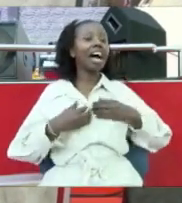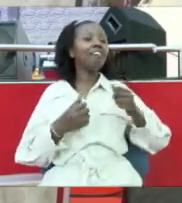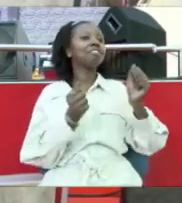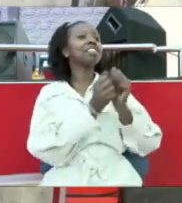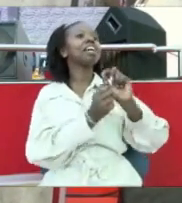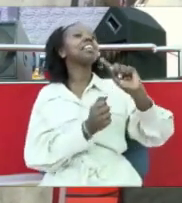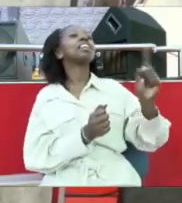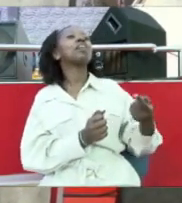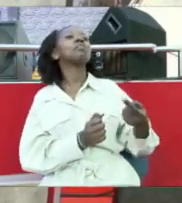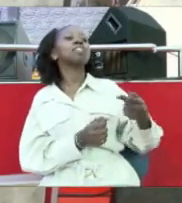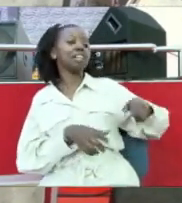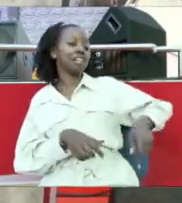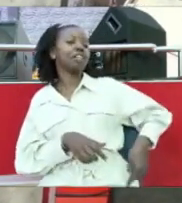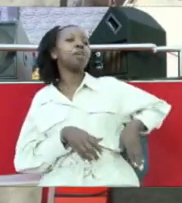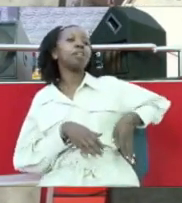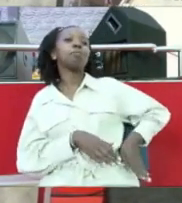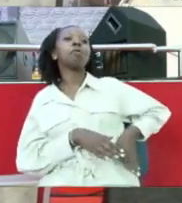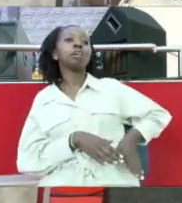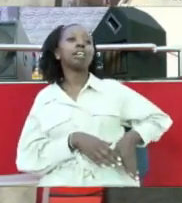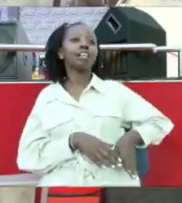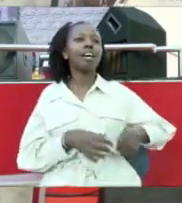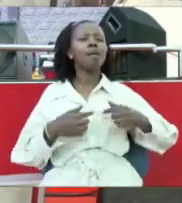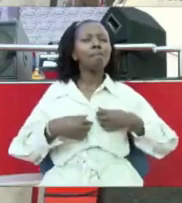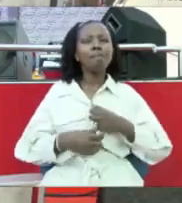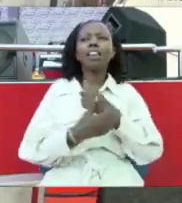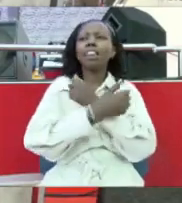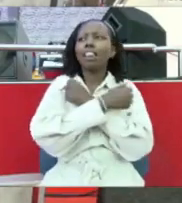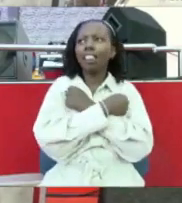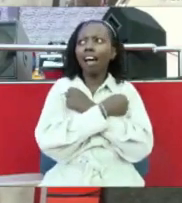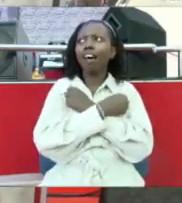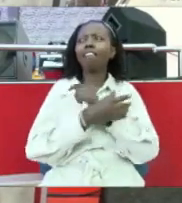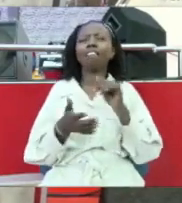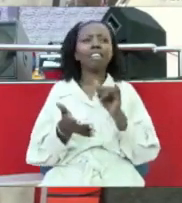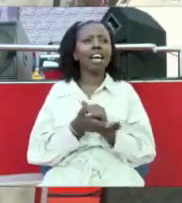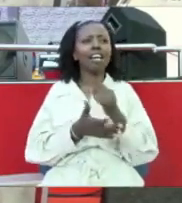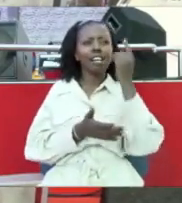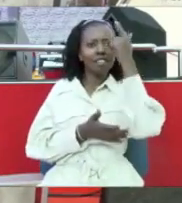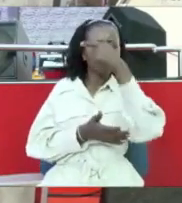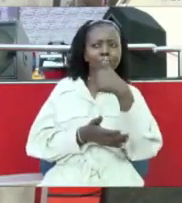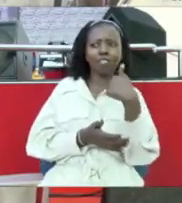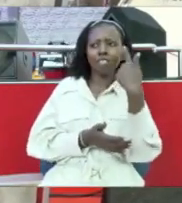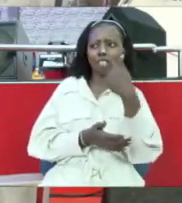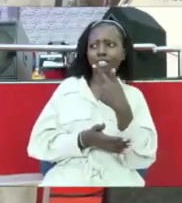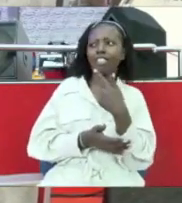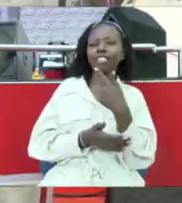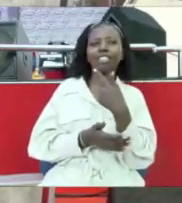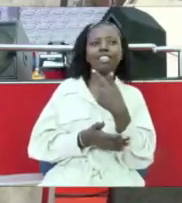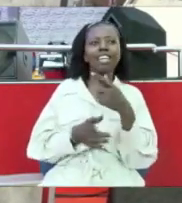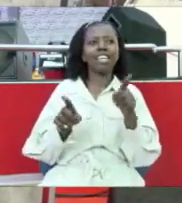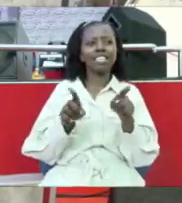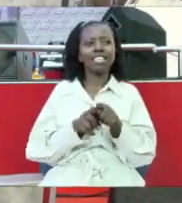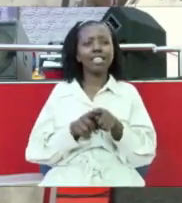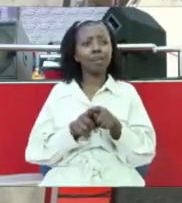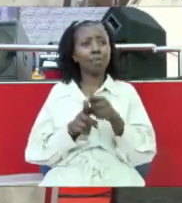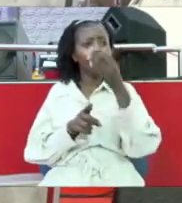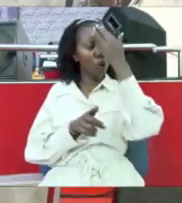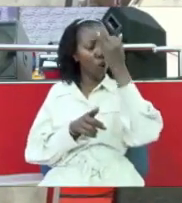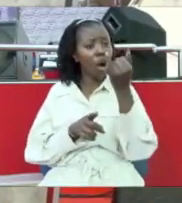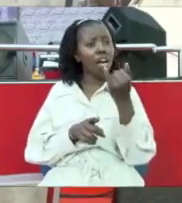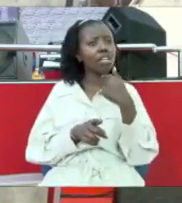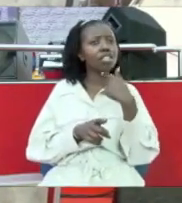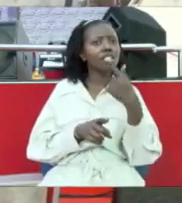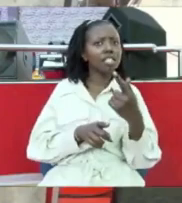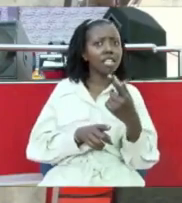mfuko. Unadhani ako na 10000 kwa mfuko. I like that face. Napenda uso kama hiyo. I like that face. Napenda uso kama huo. Because it is saying